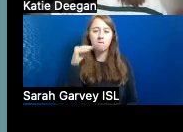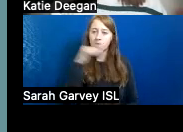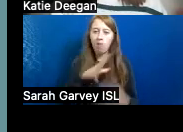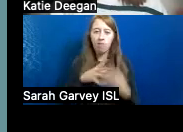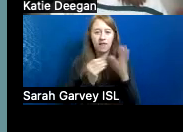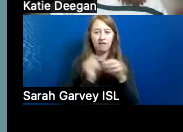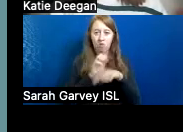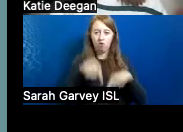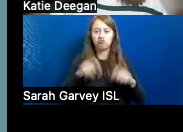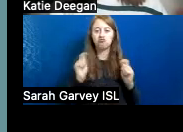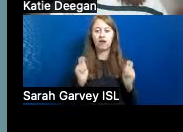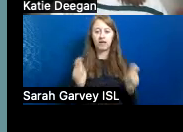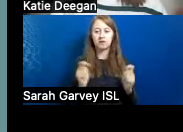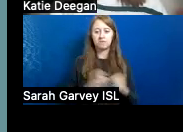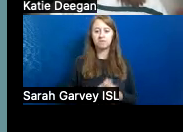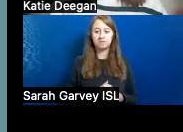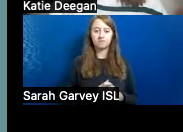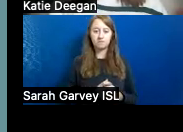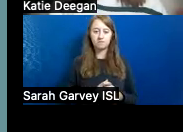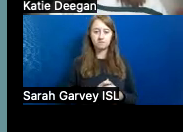sessions. Then,